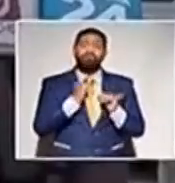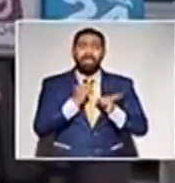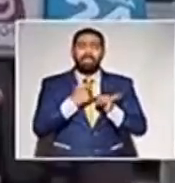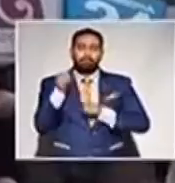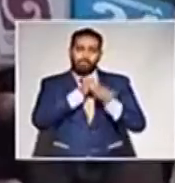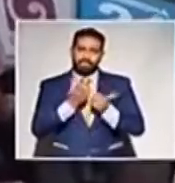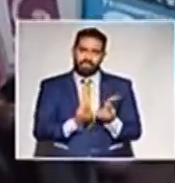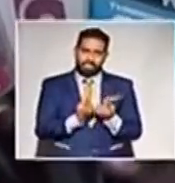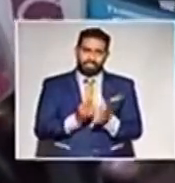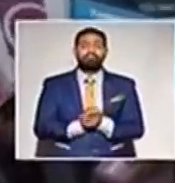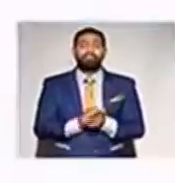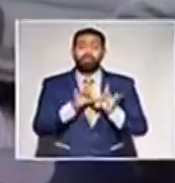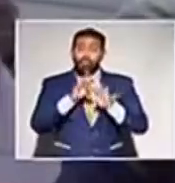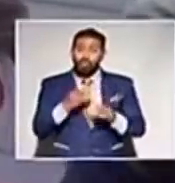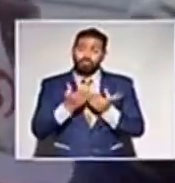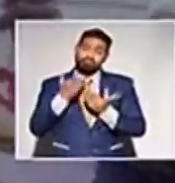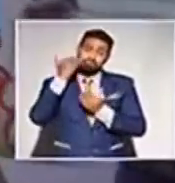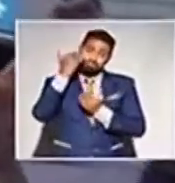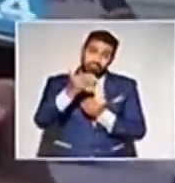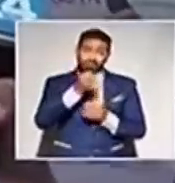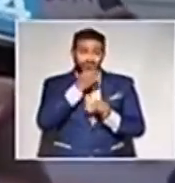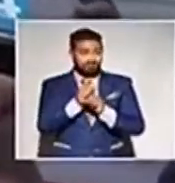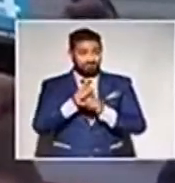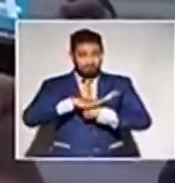of COVID-19 in the future.